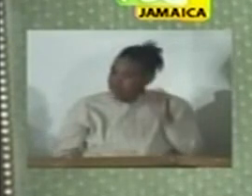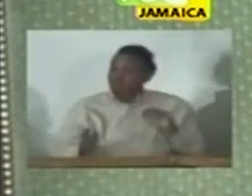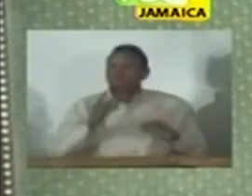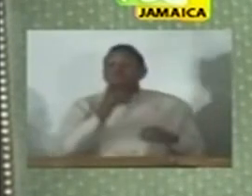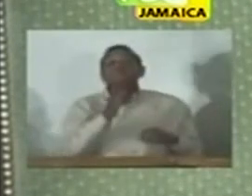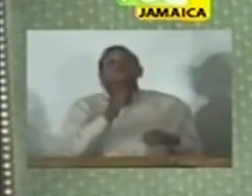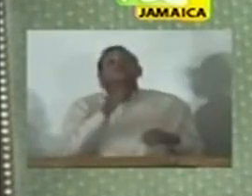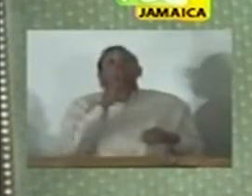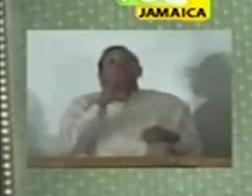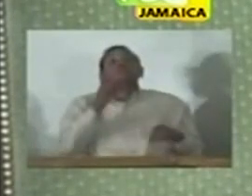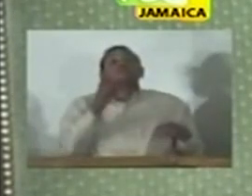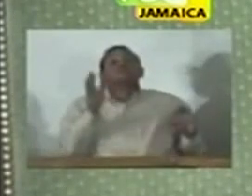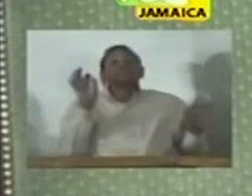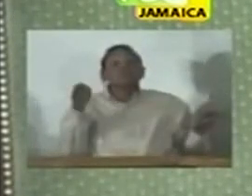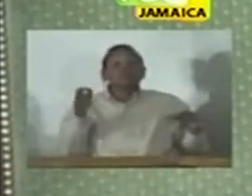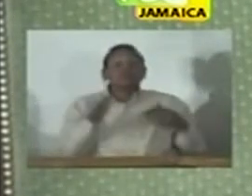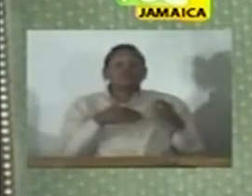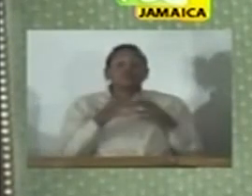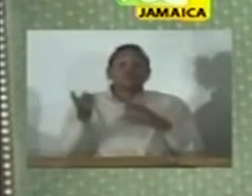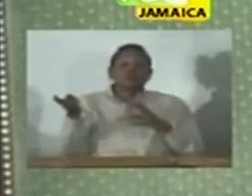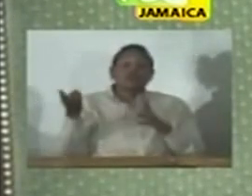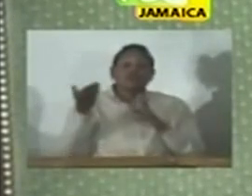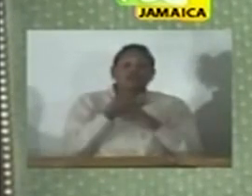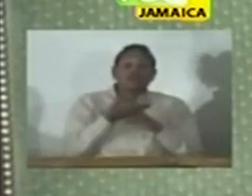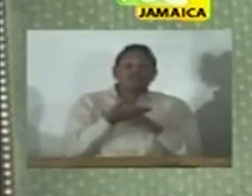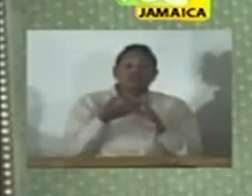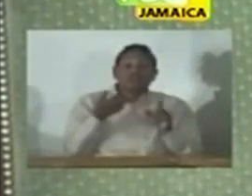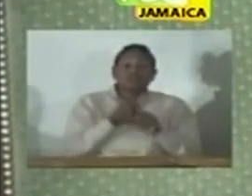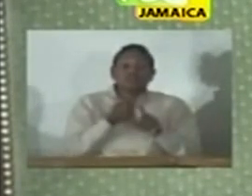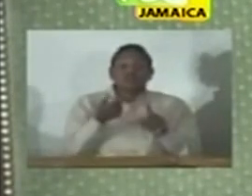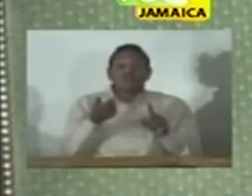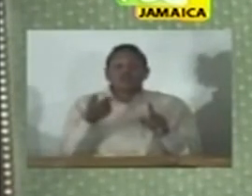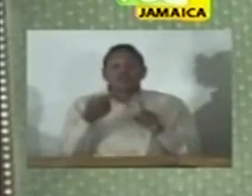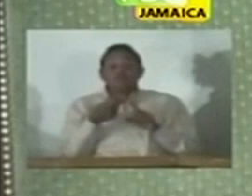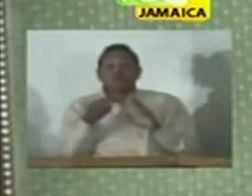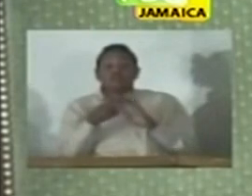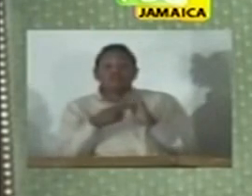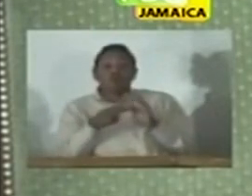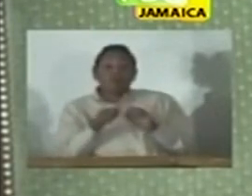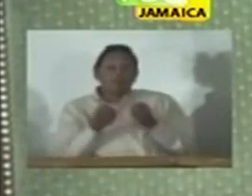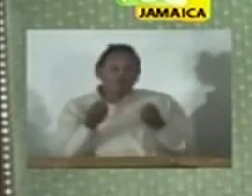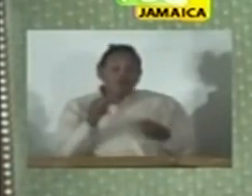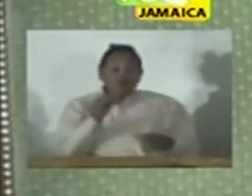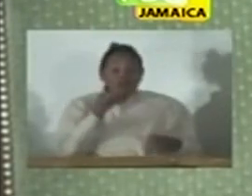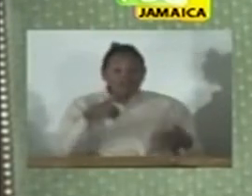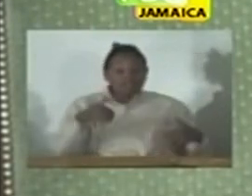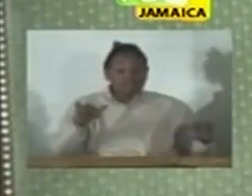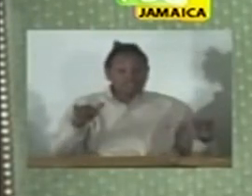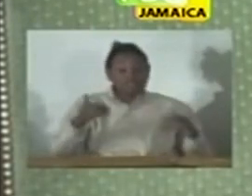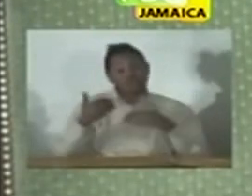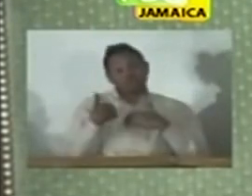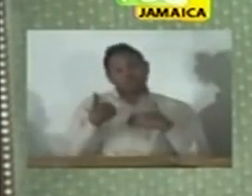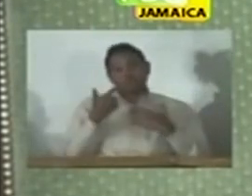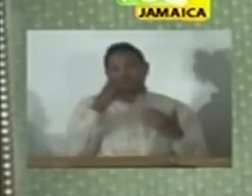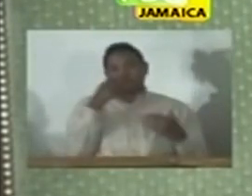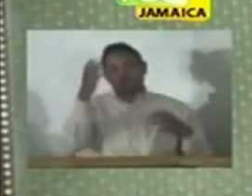an intervention is a point of order or not still remains with me.